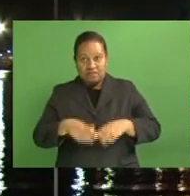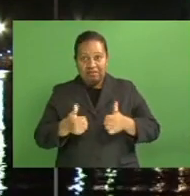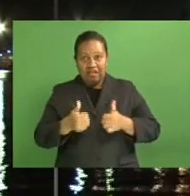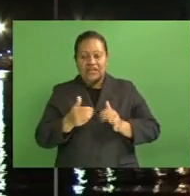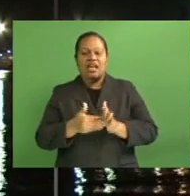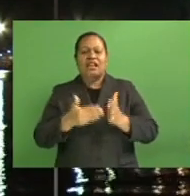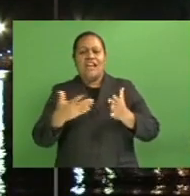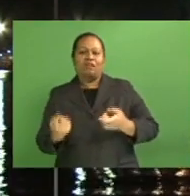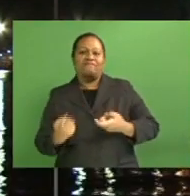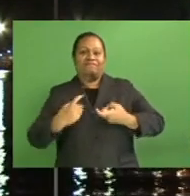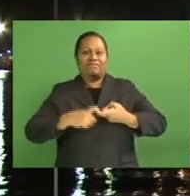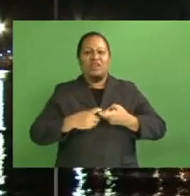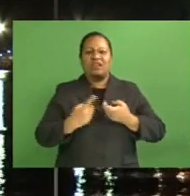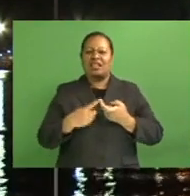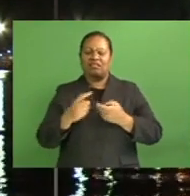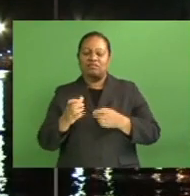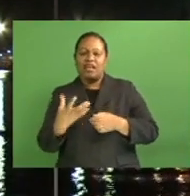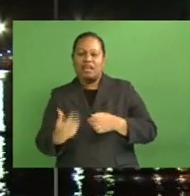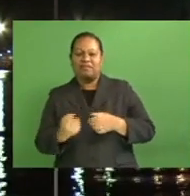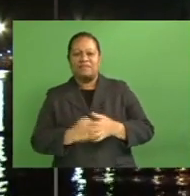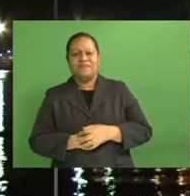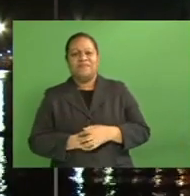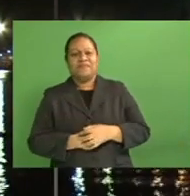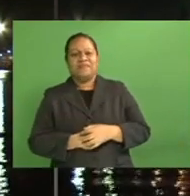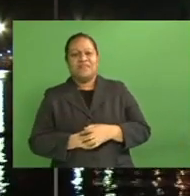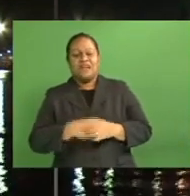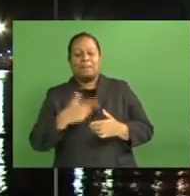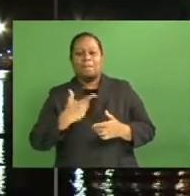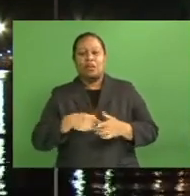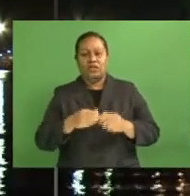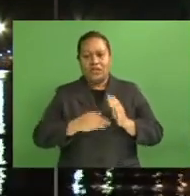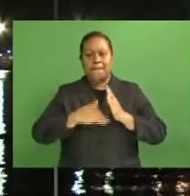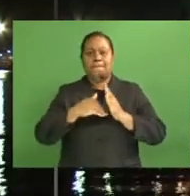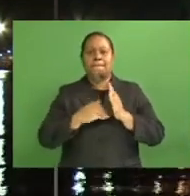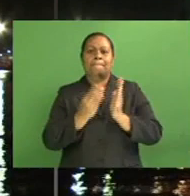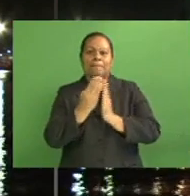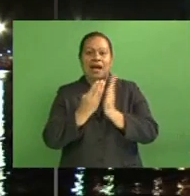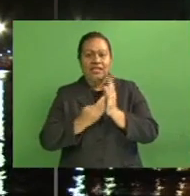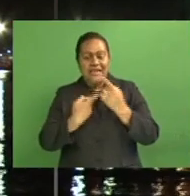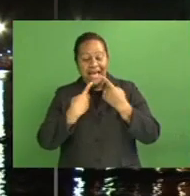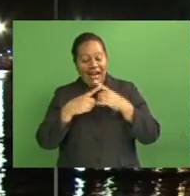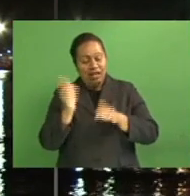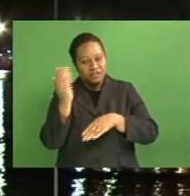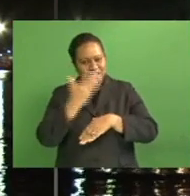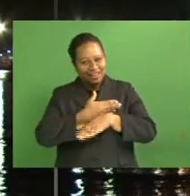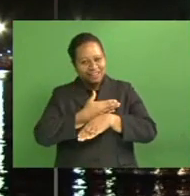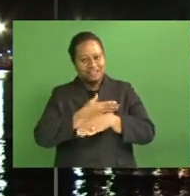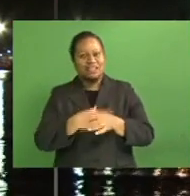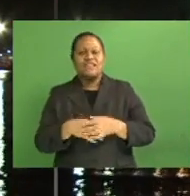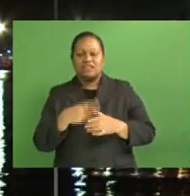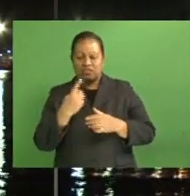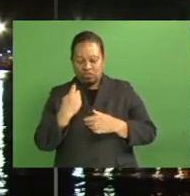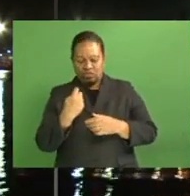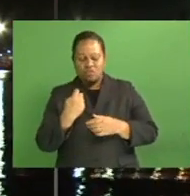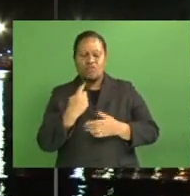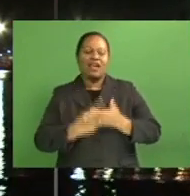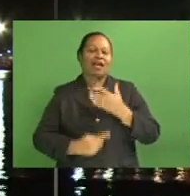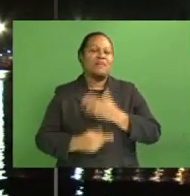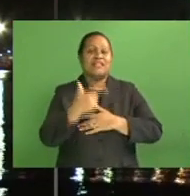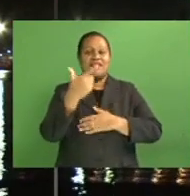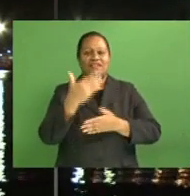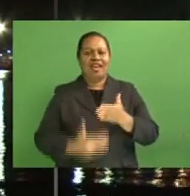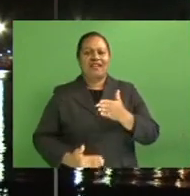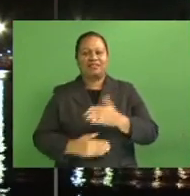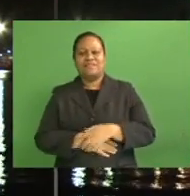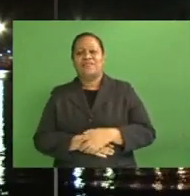to Edwin Nund and his guests in studio as we build up to the budget announcement tonight. The announcement will commence at 7:30